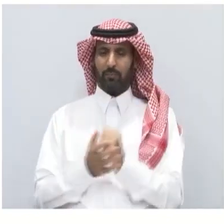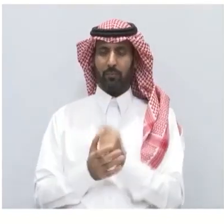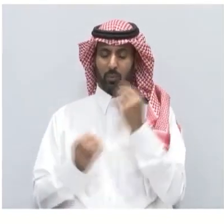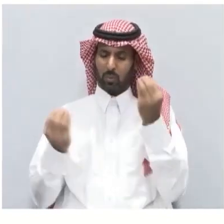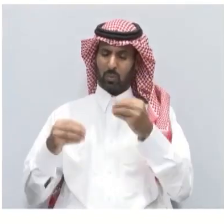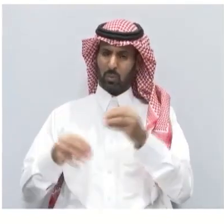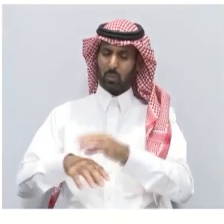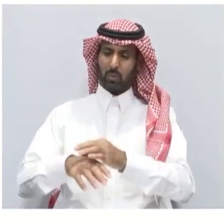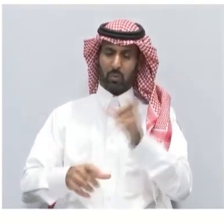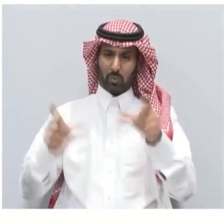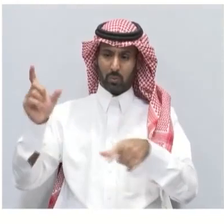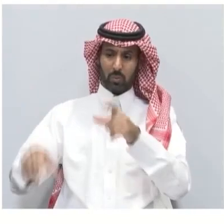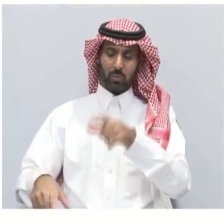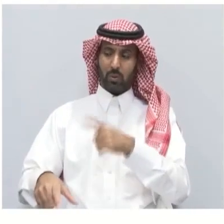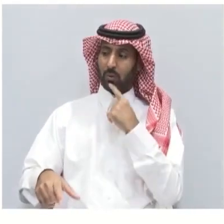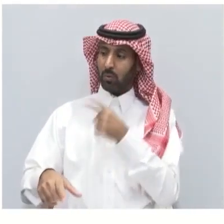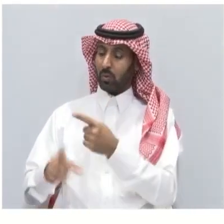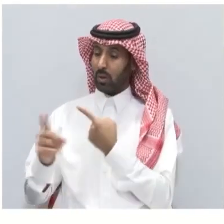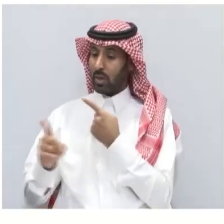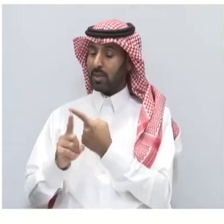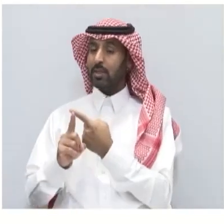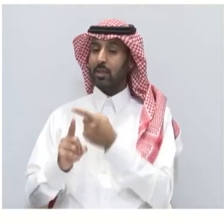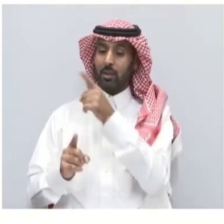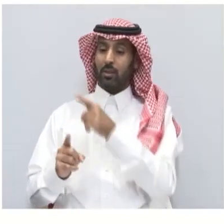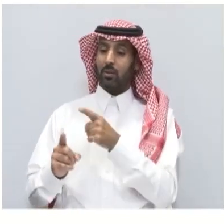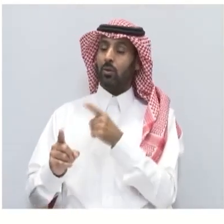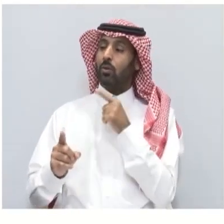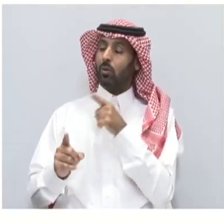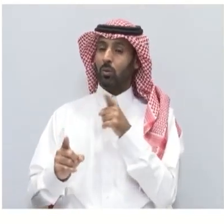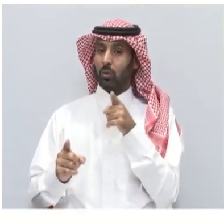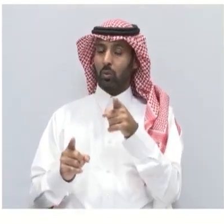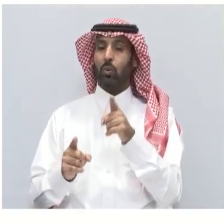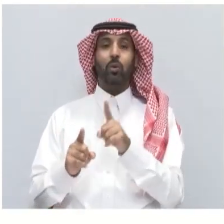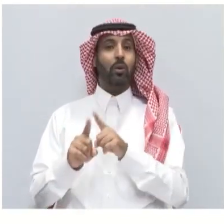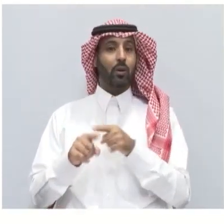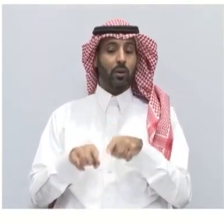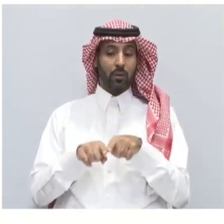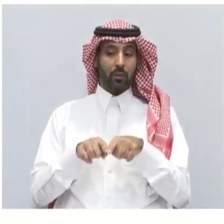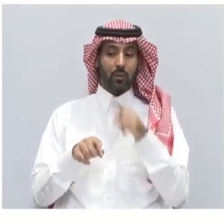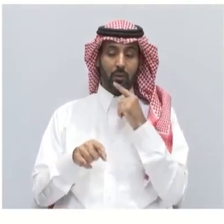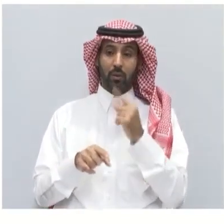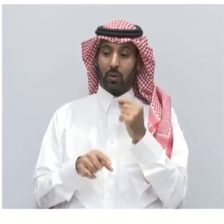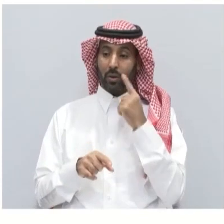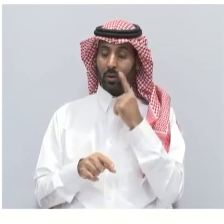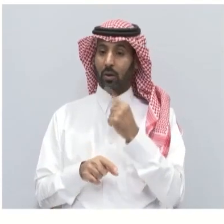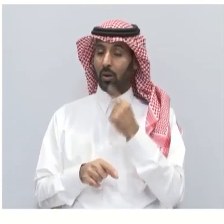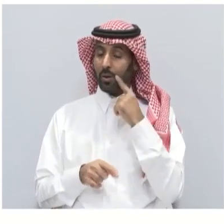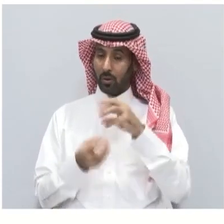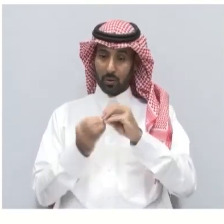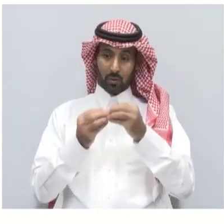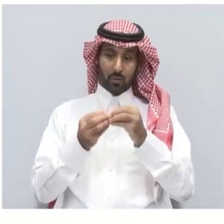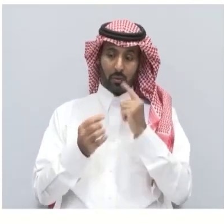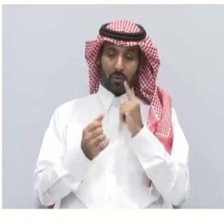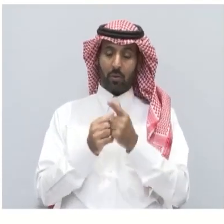lot of people. You want to ask your friend if he or she likes a particular color. You want to ask your